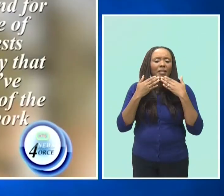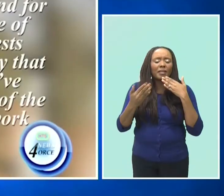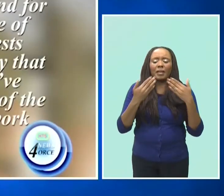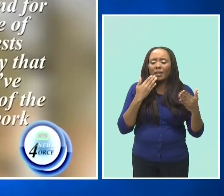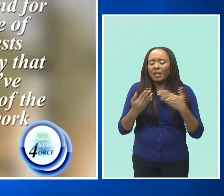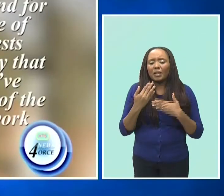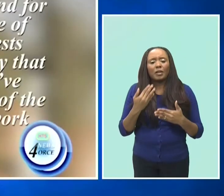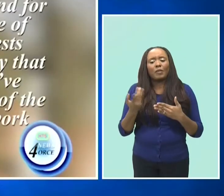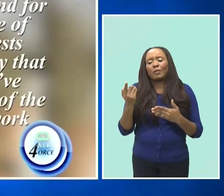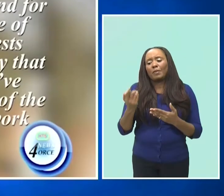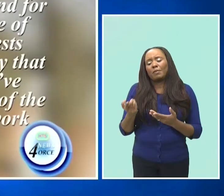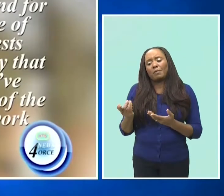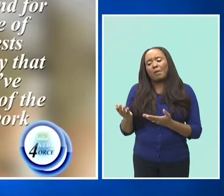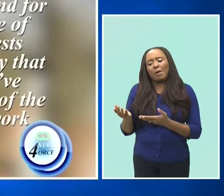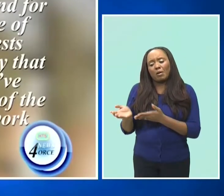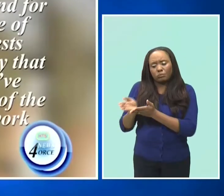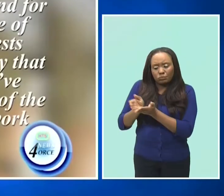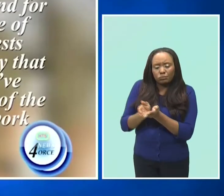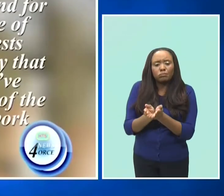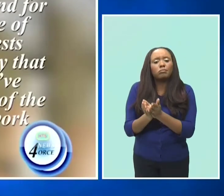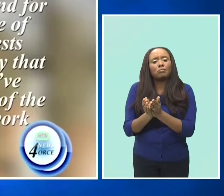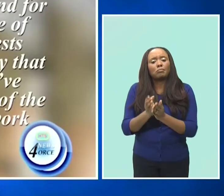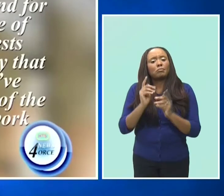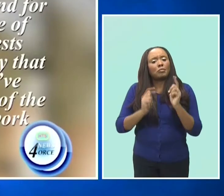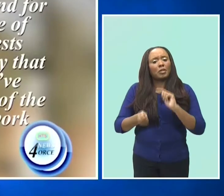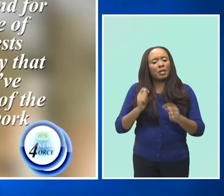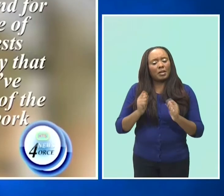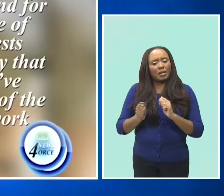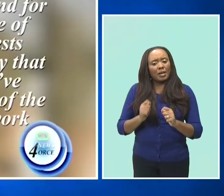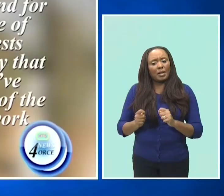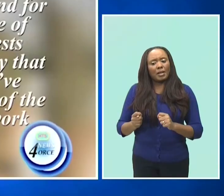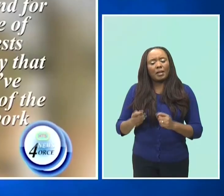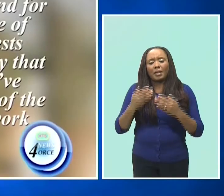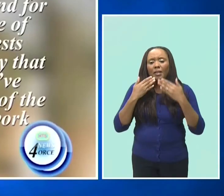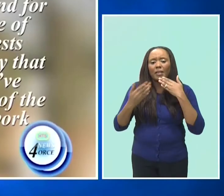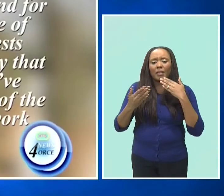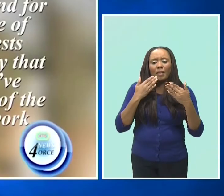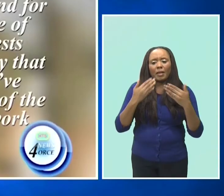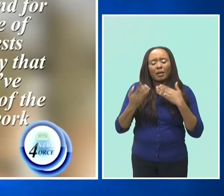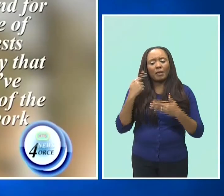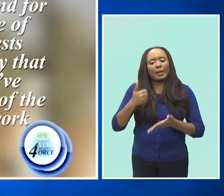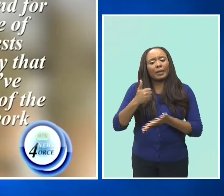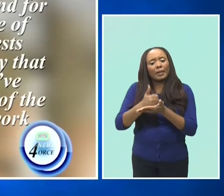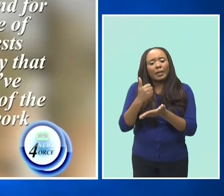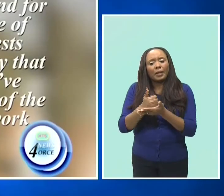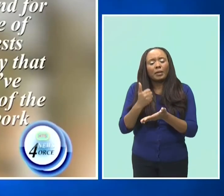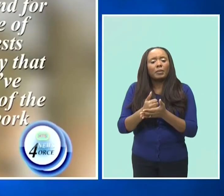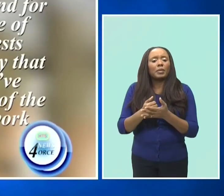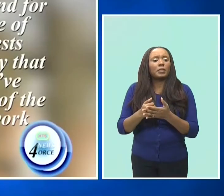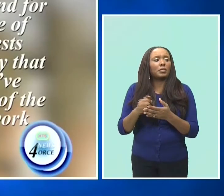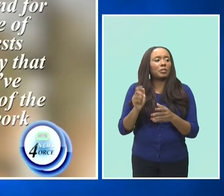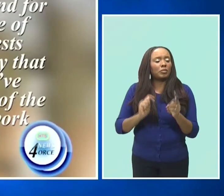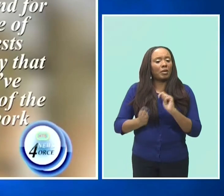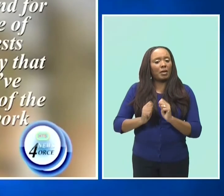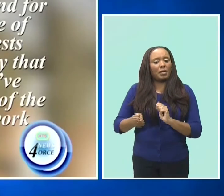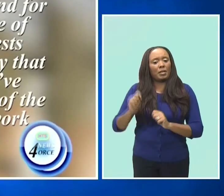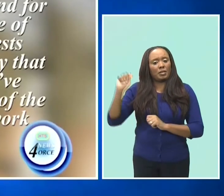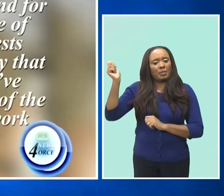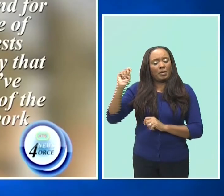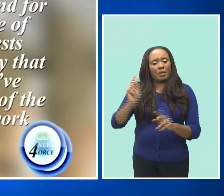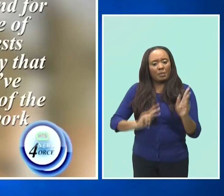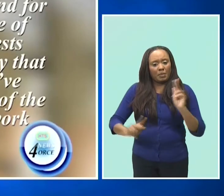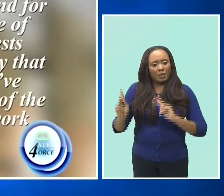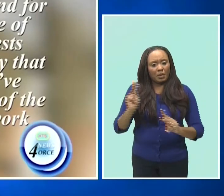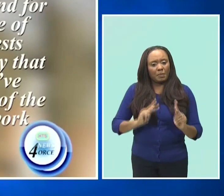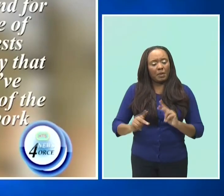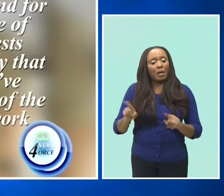Trinidad and Tobago as one of your ports of call on this assignment and for bringing us relief for the people of Trinidad and Tobago and our